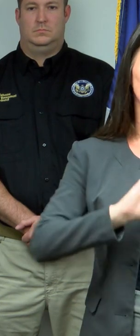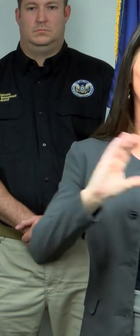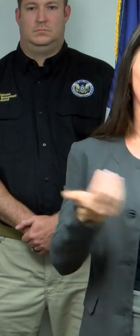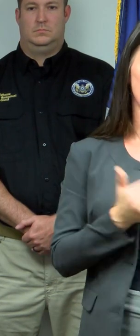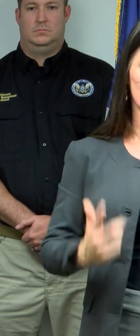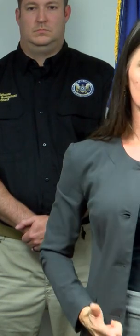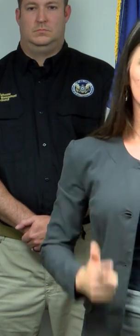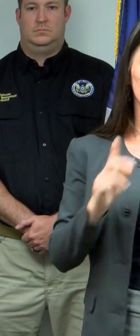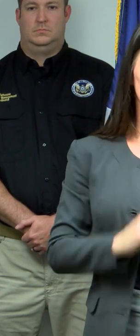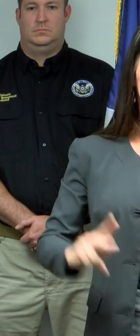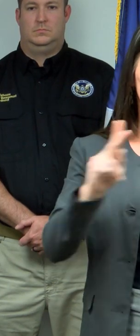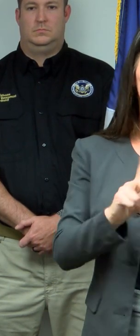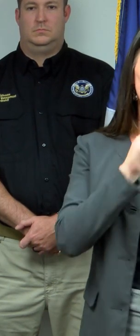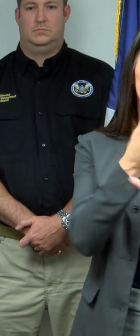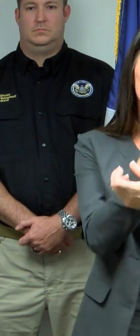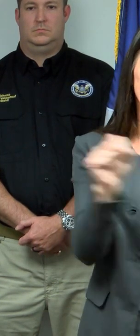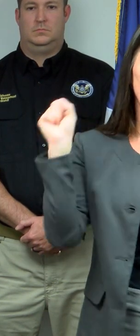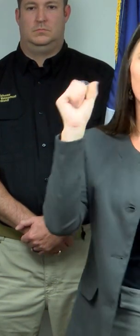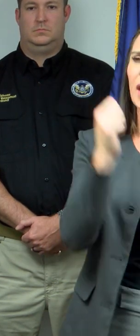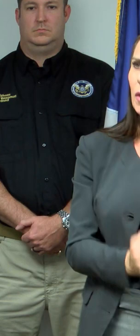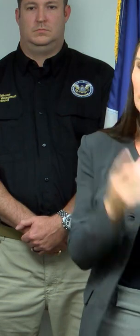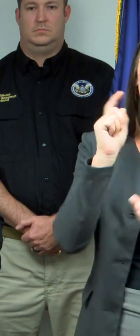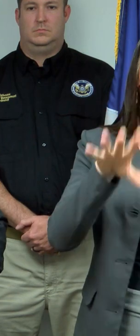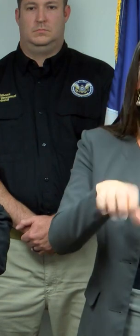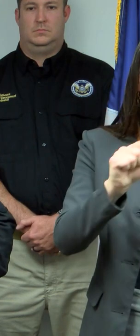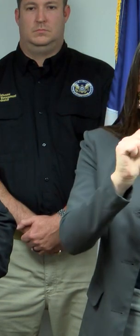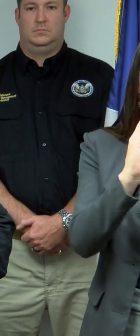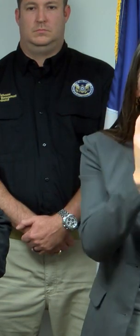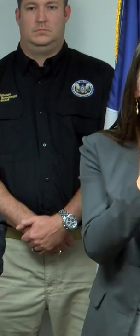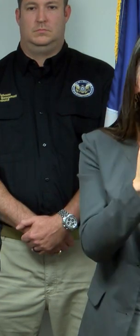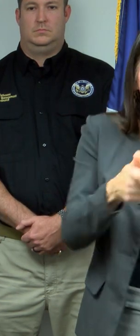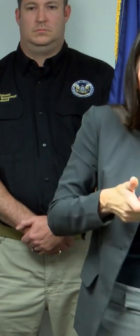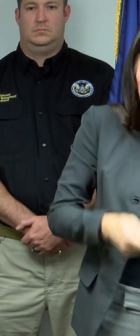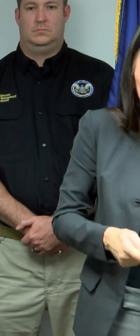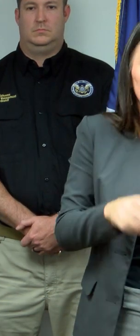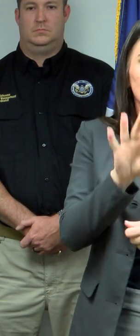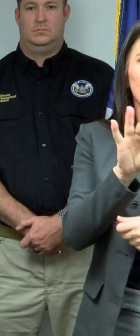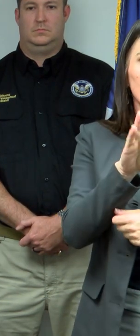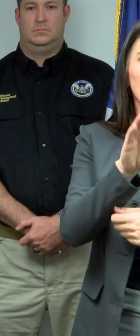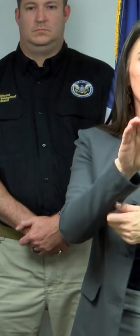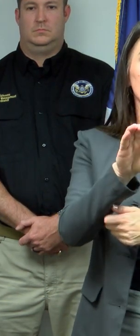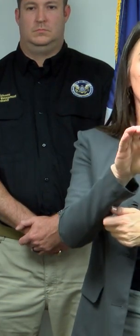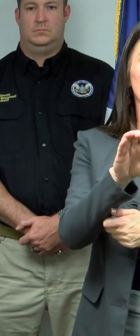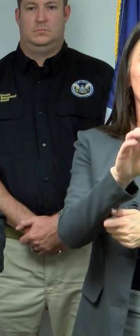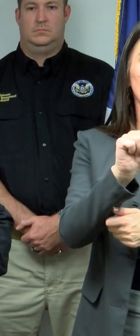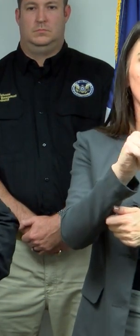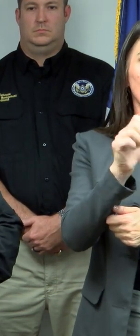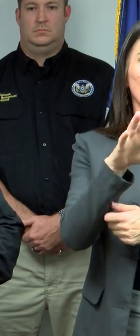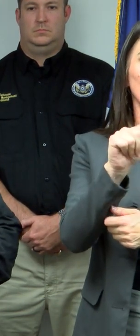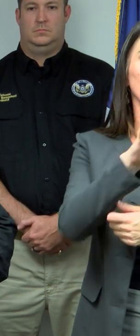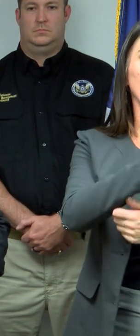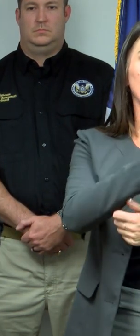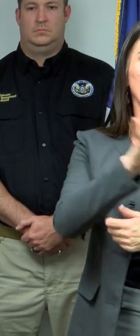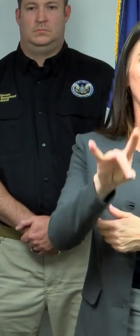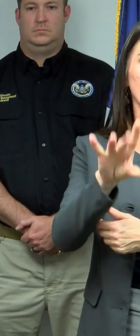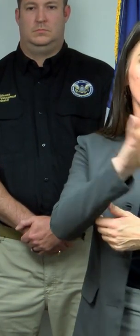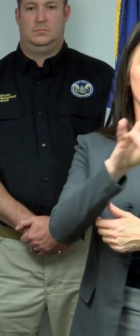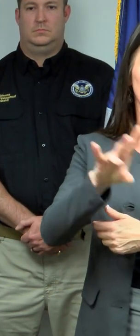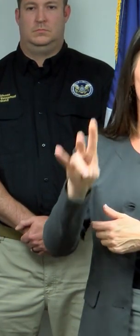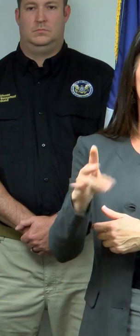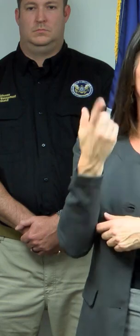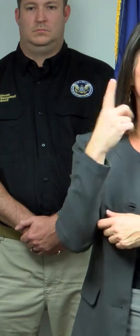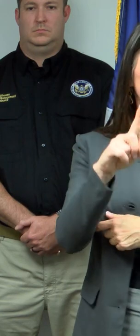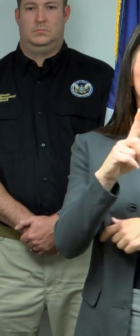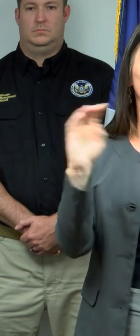safe. Everyone should take a second and text FBC Alert 888-777 to get emergency